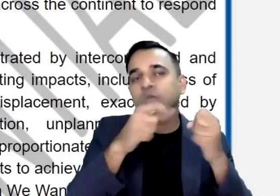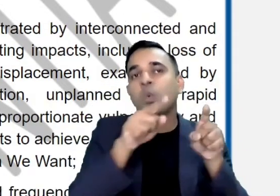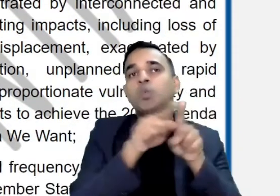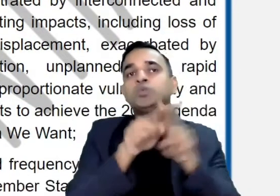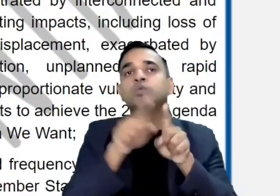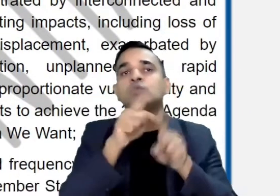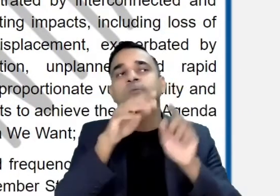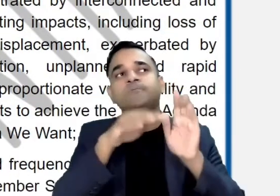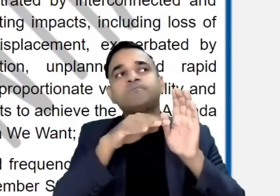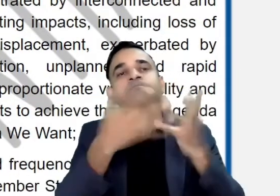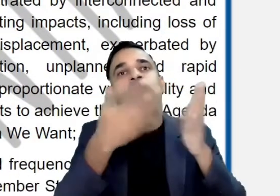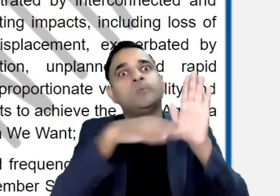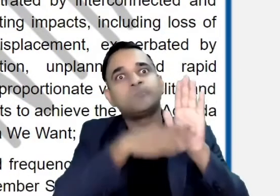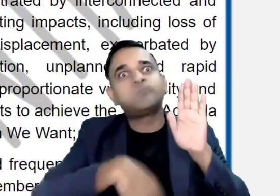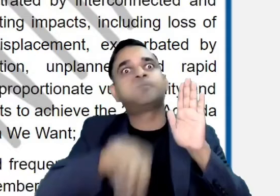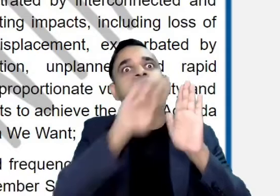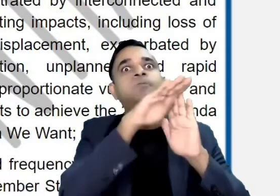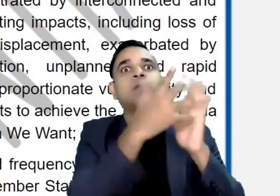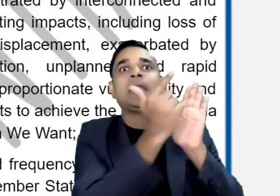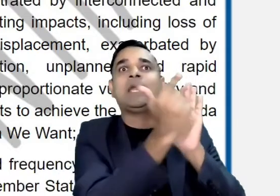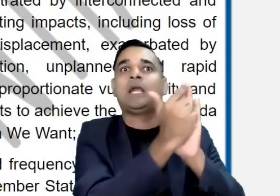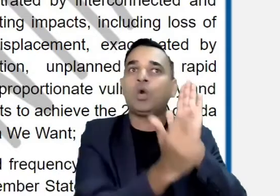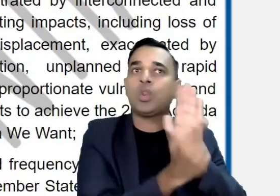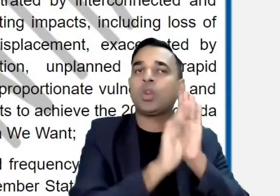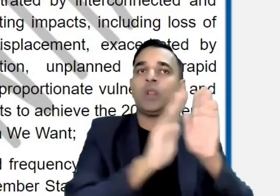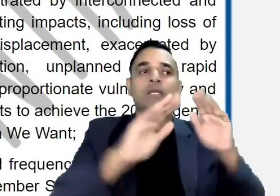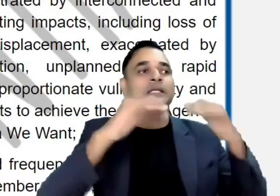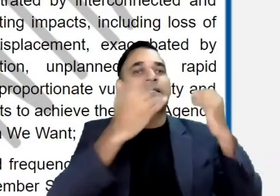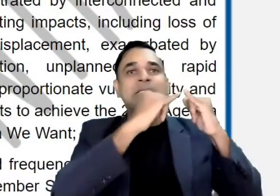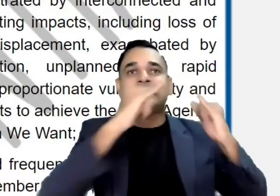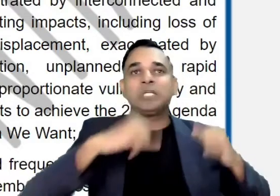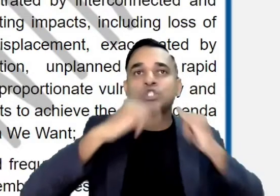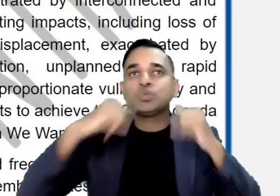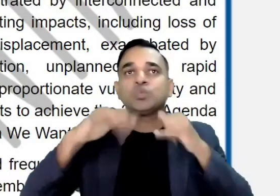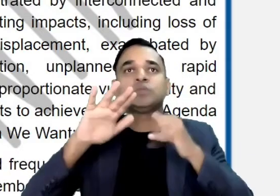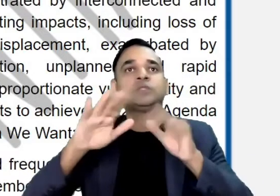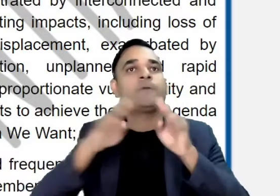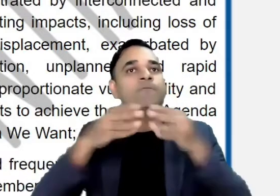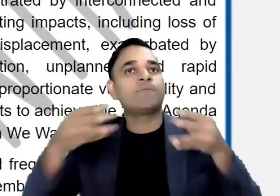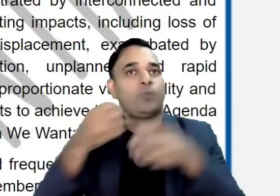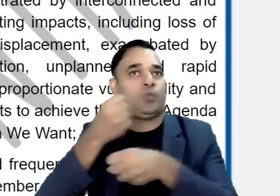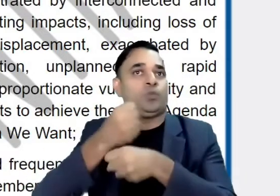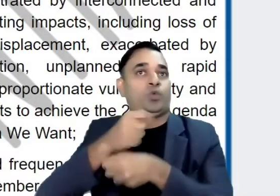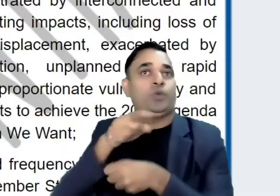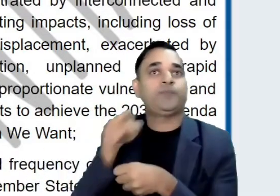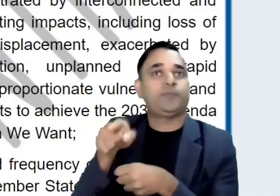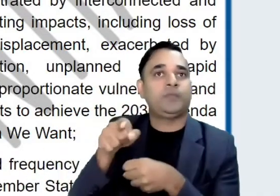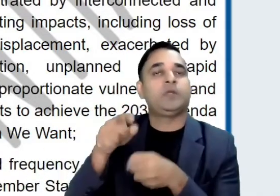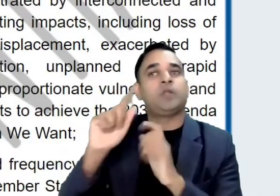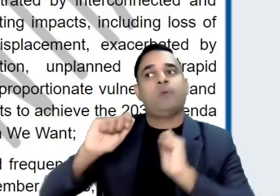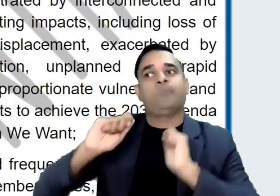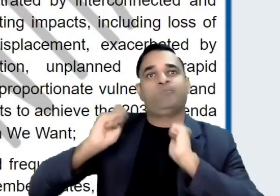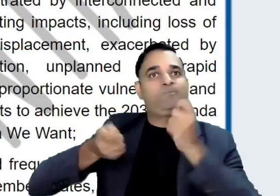Recognize with deep concern the continuing negative impact of the COVID-19 pandemic on Africa's social and economic